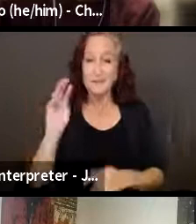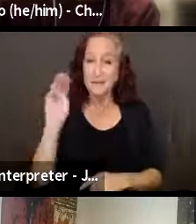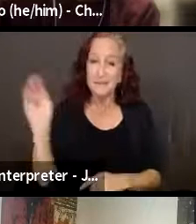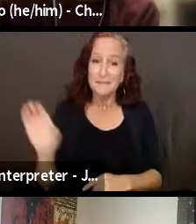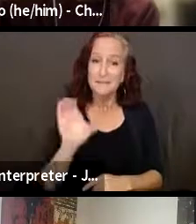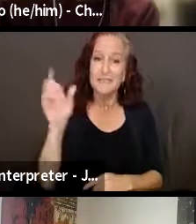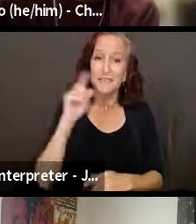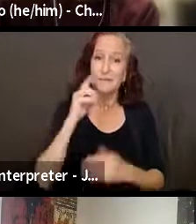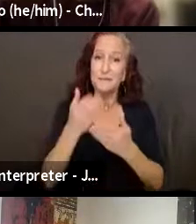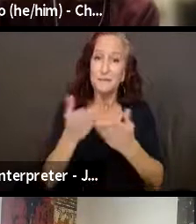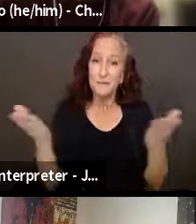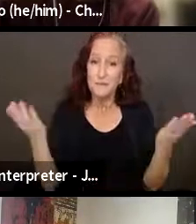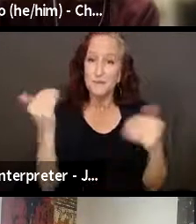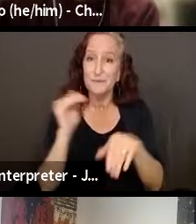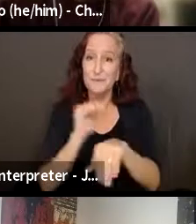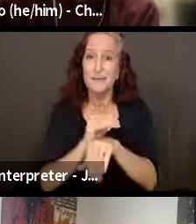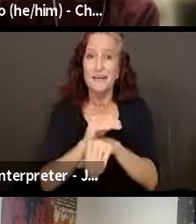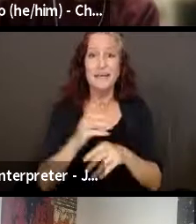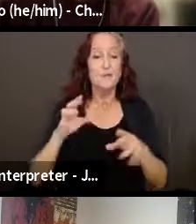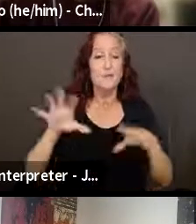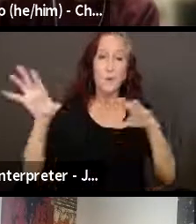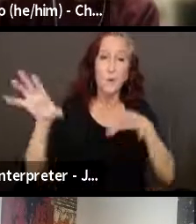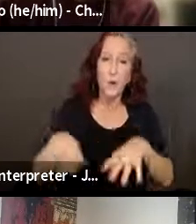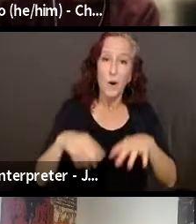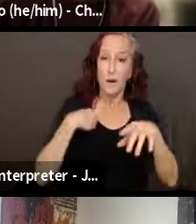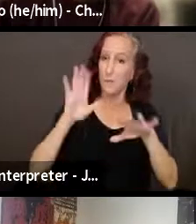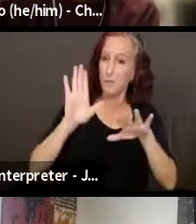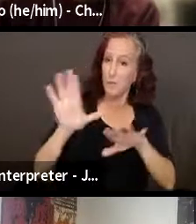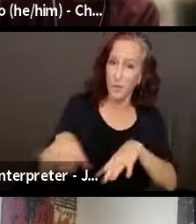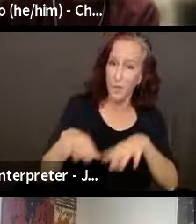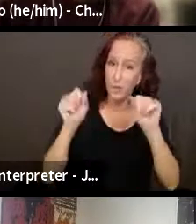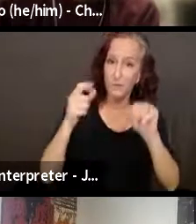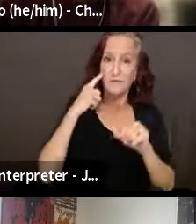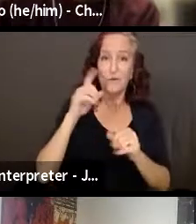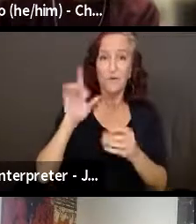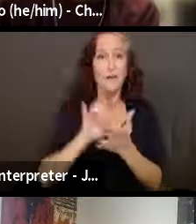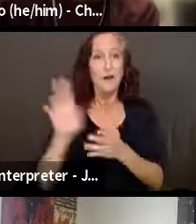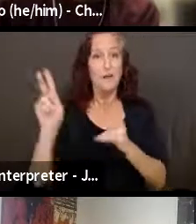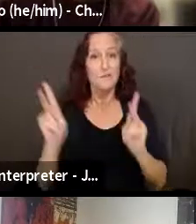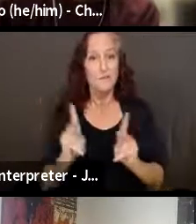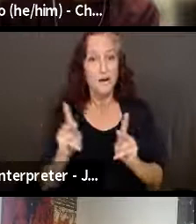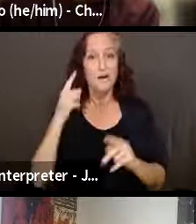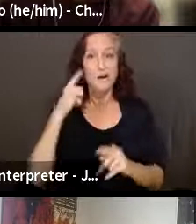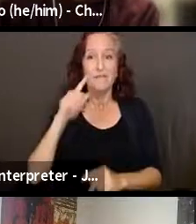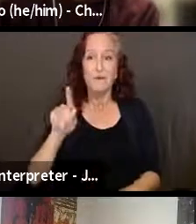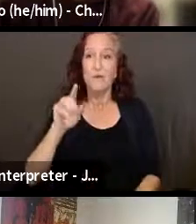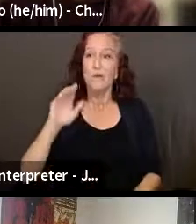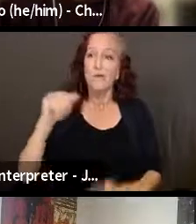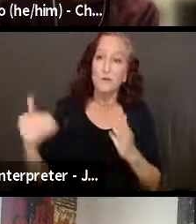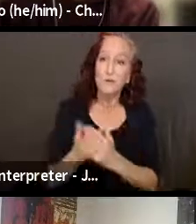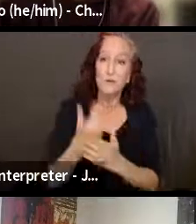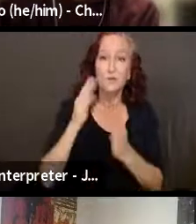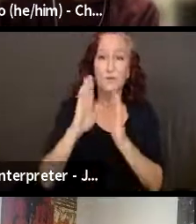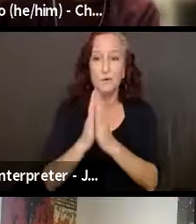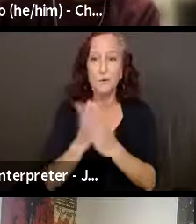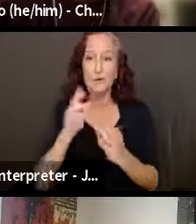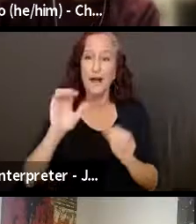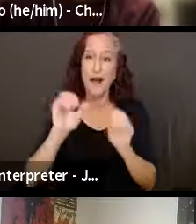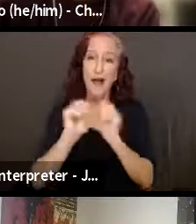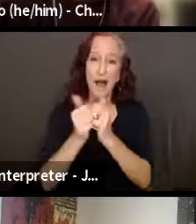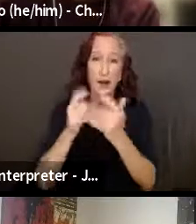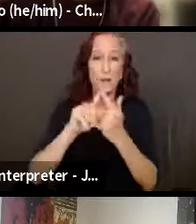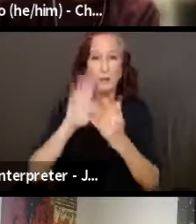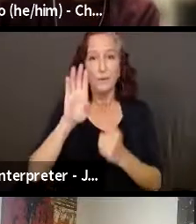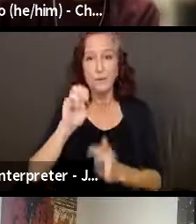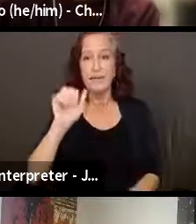host of the launch party for Melinda Briana Epler's new book, How to Be an